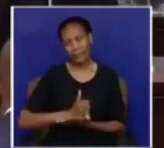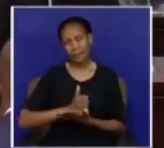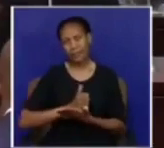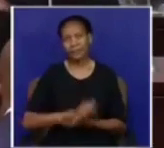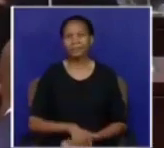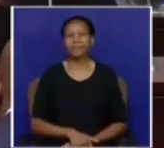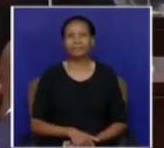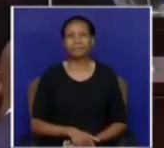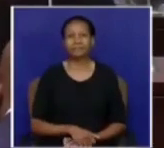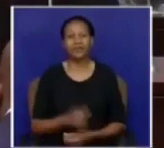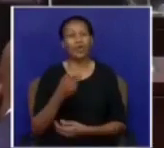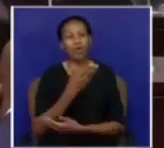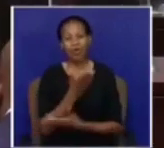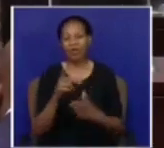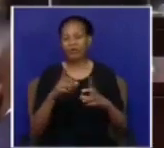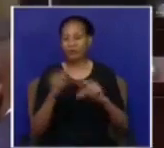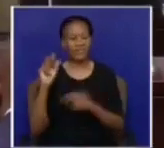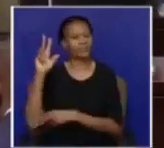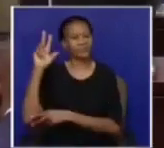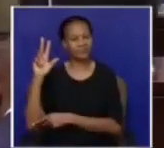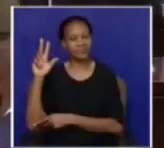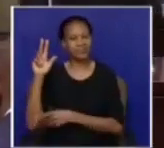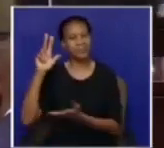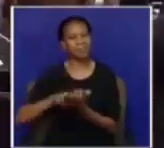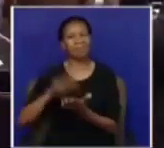You have all been duly sworn in. Thank you.